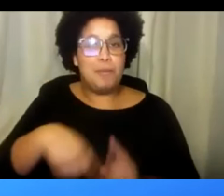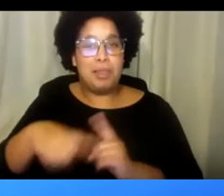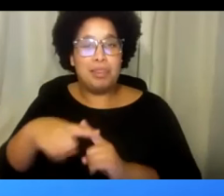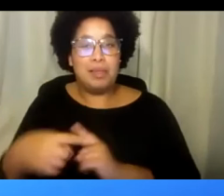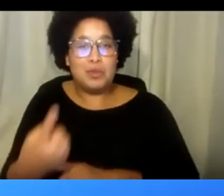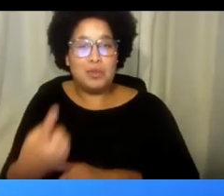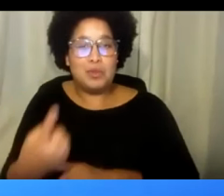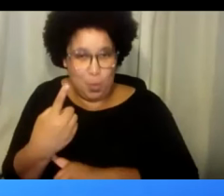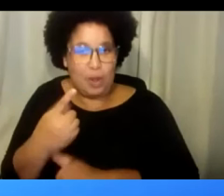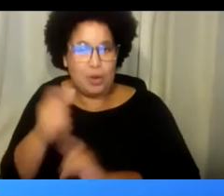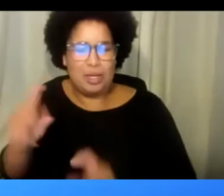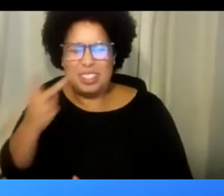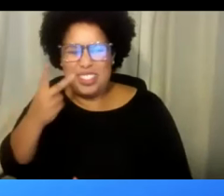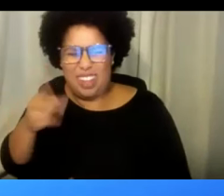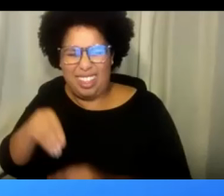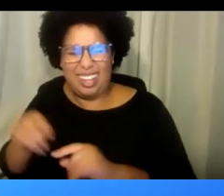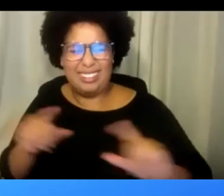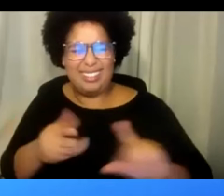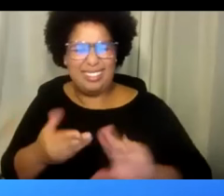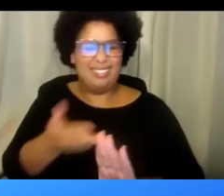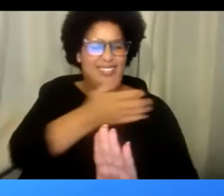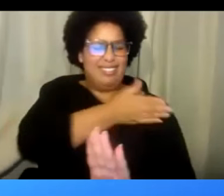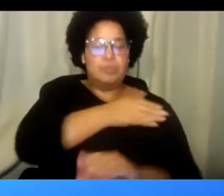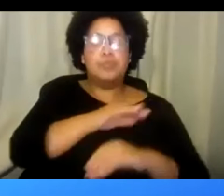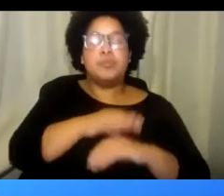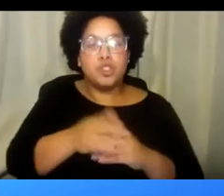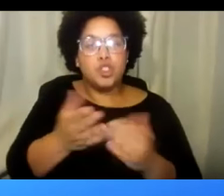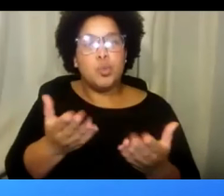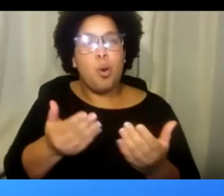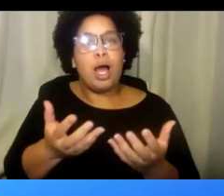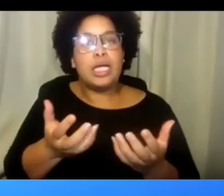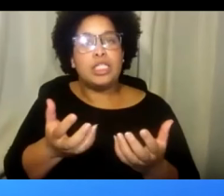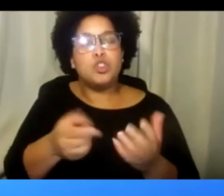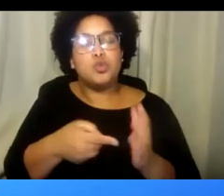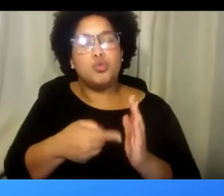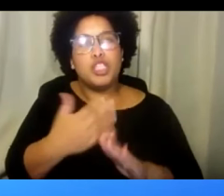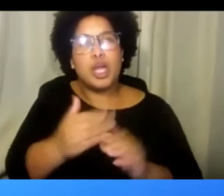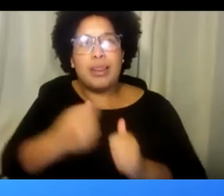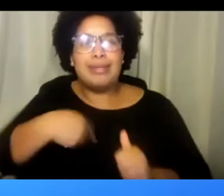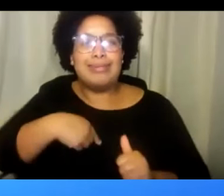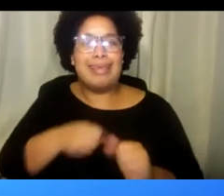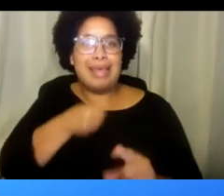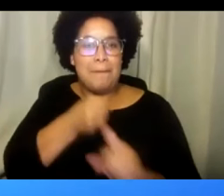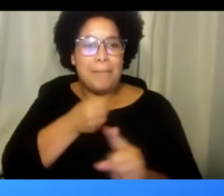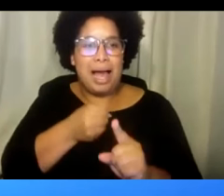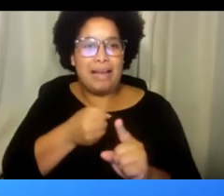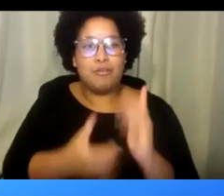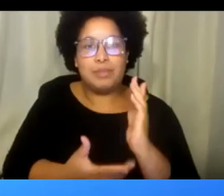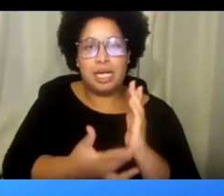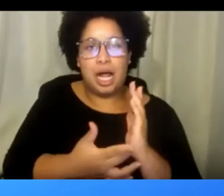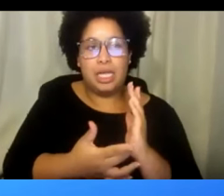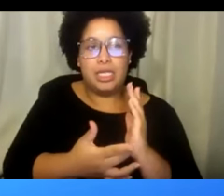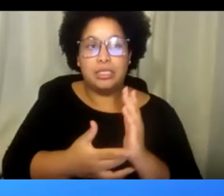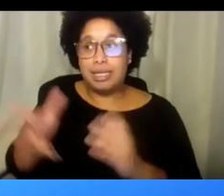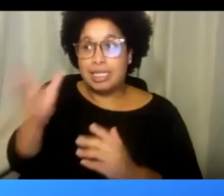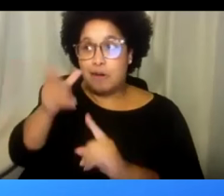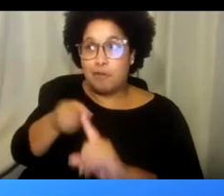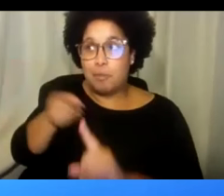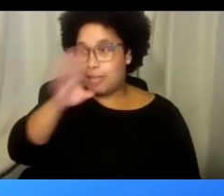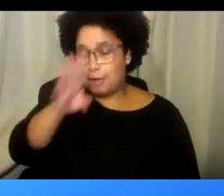slideshow. She wanted to share the impact technology has made on her life. So let's hear from Jamie in her own